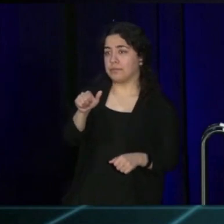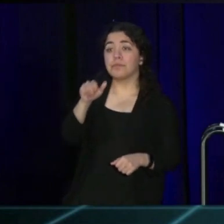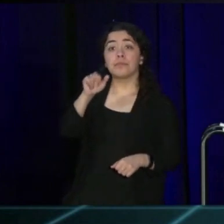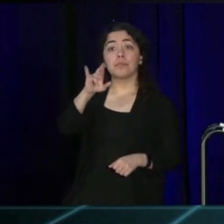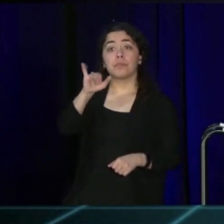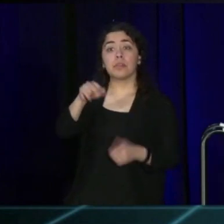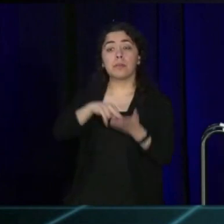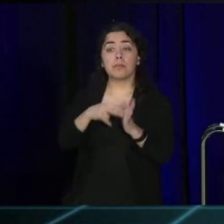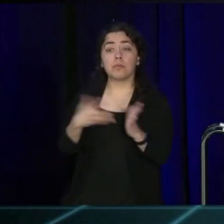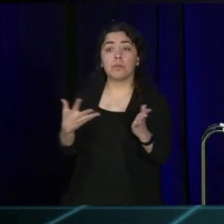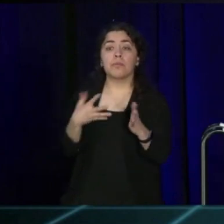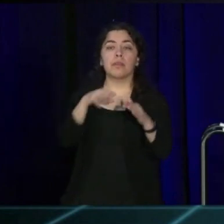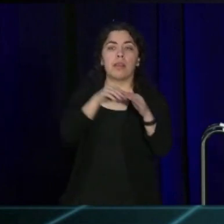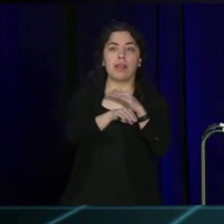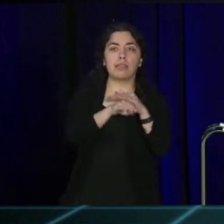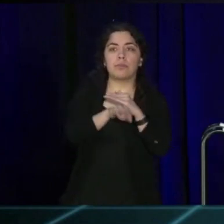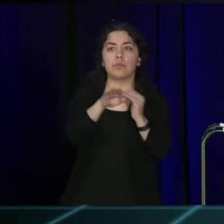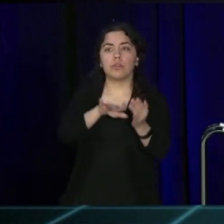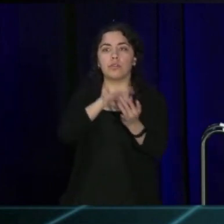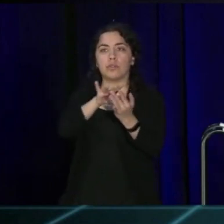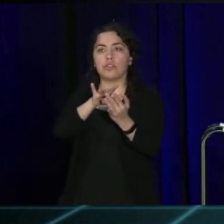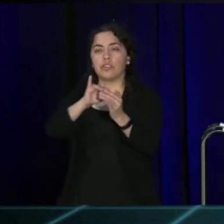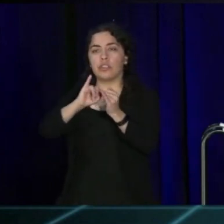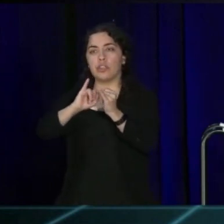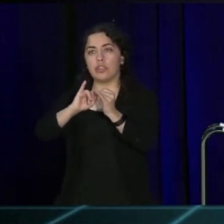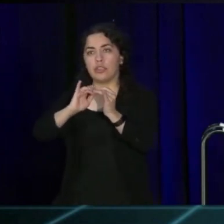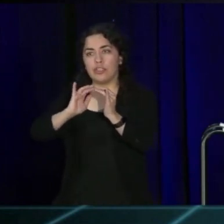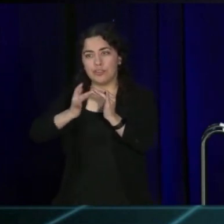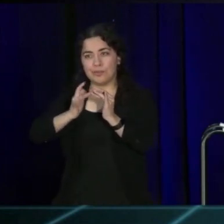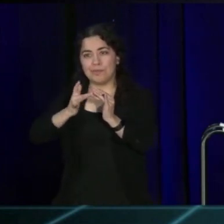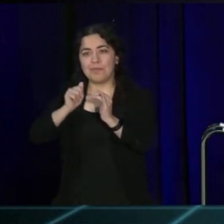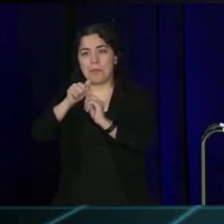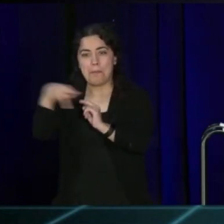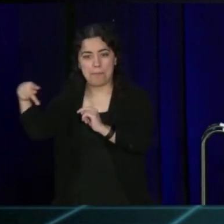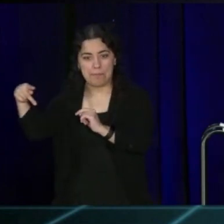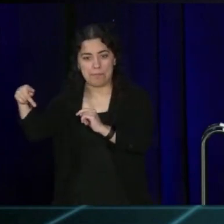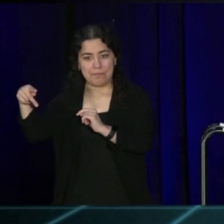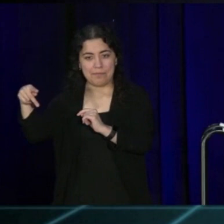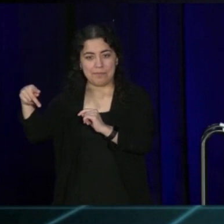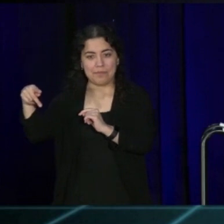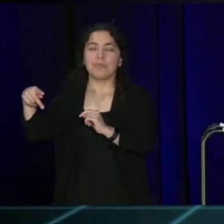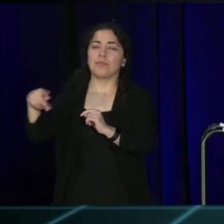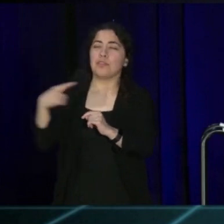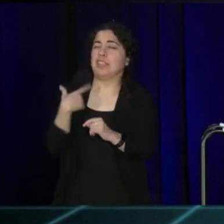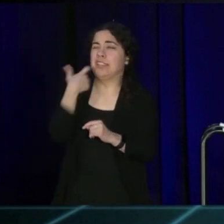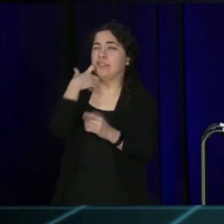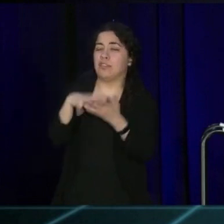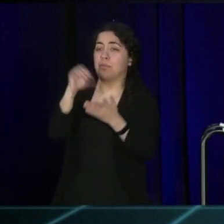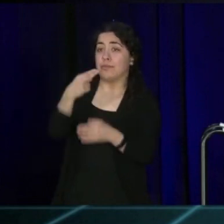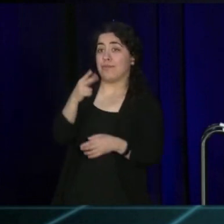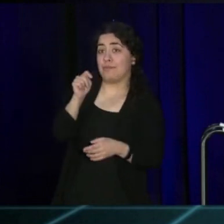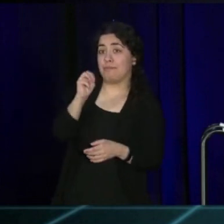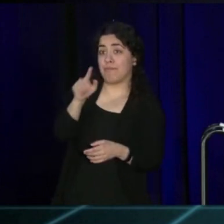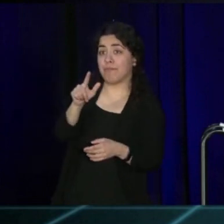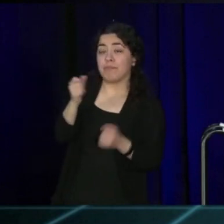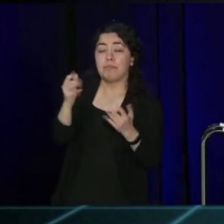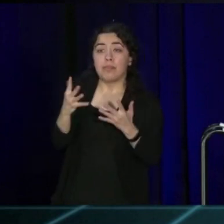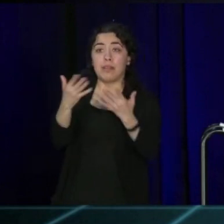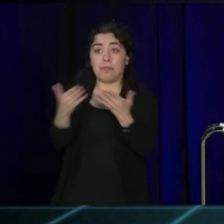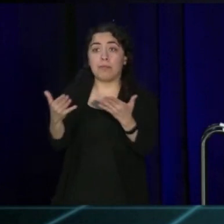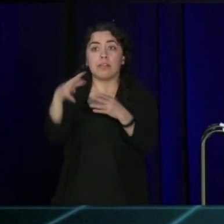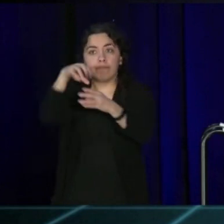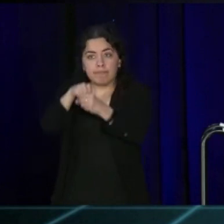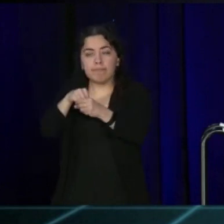for Accessible Rich Internet Applications. And we just learned that in HTML, a lot of the elements come with built-in